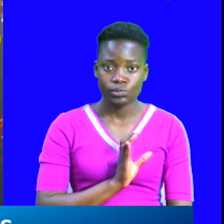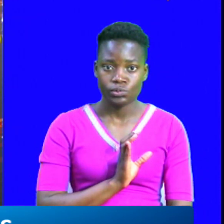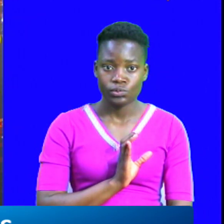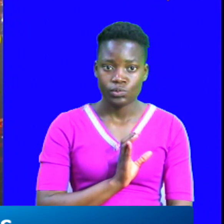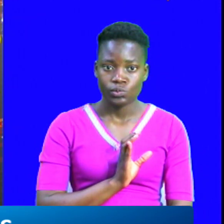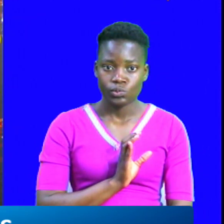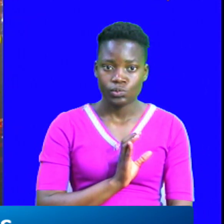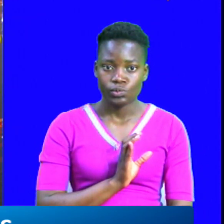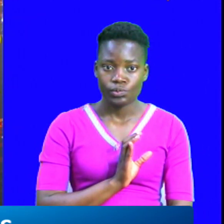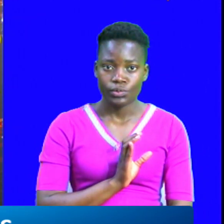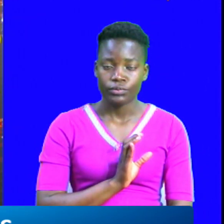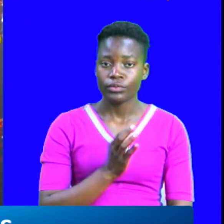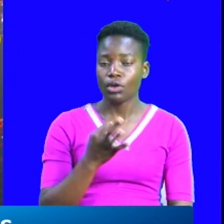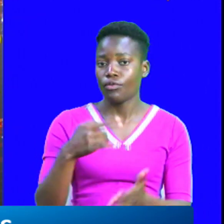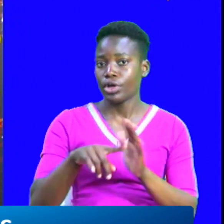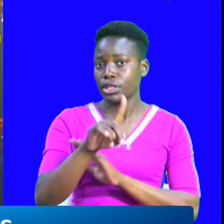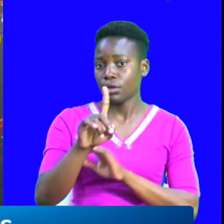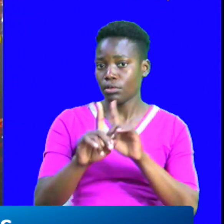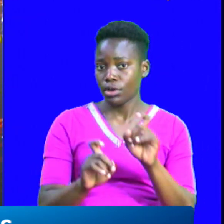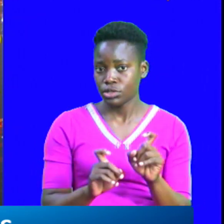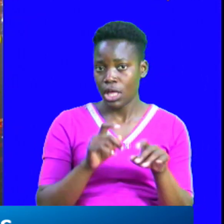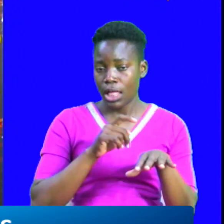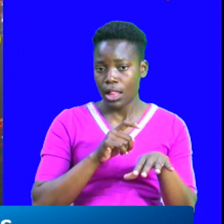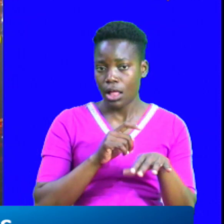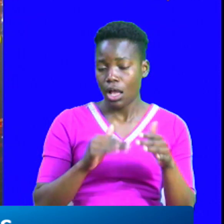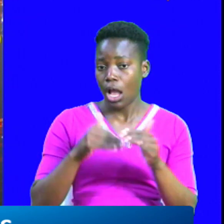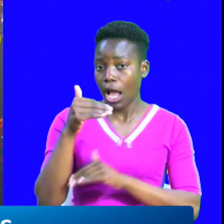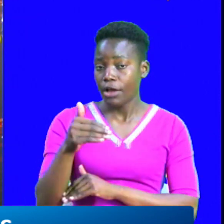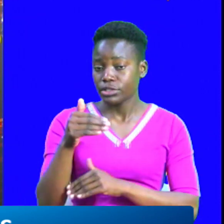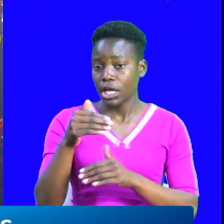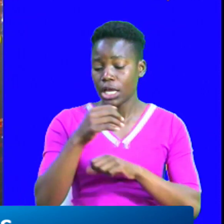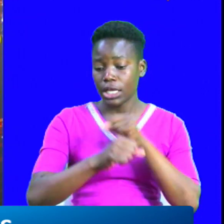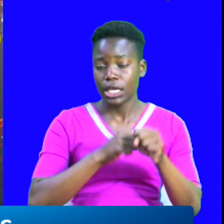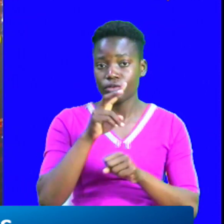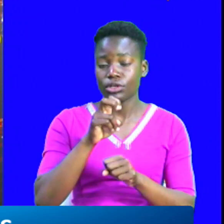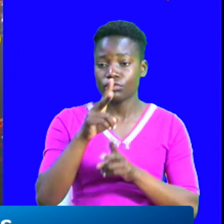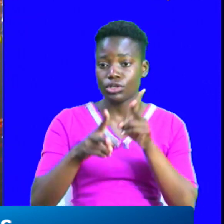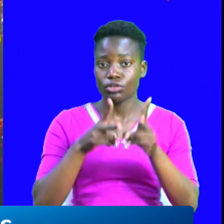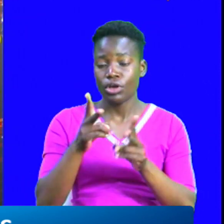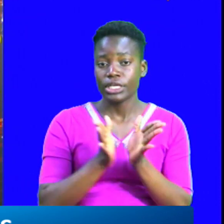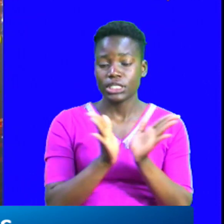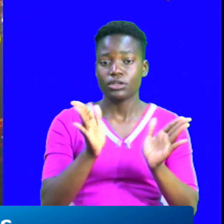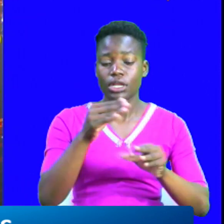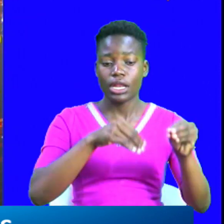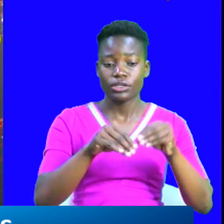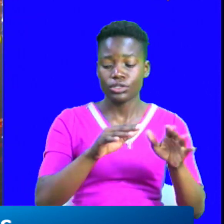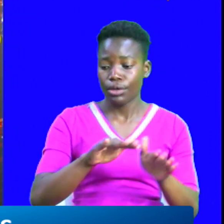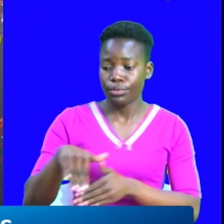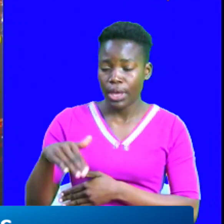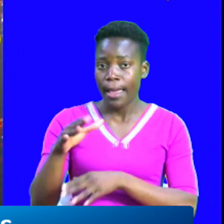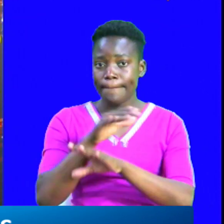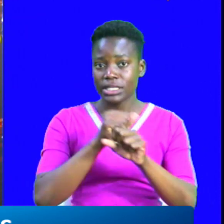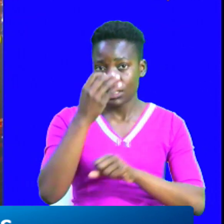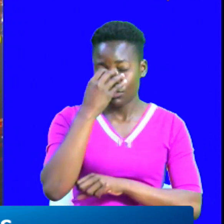clearing out of the questions during or after the 2022 general election. Now, President Ruto has directed ministries